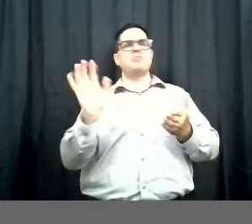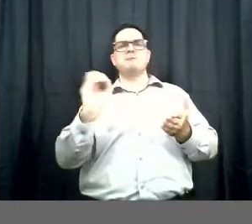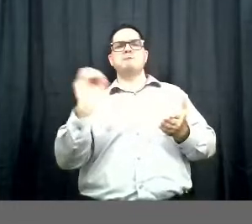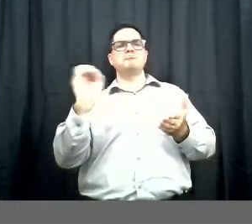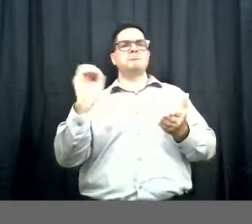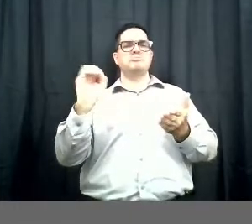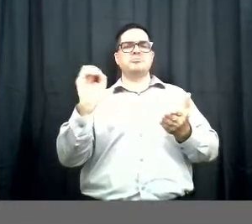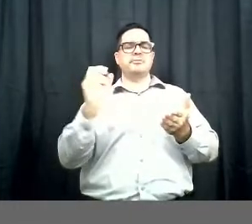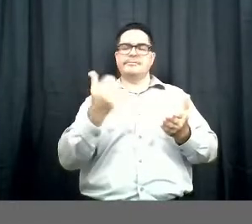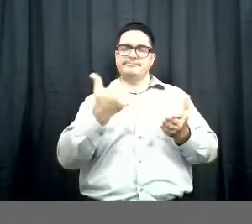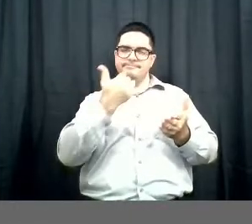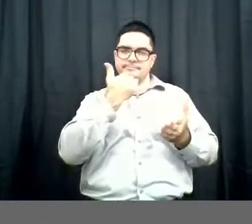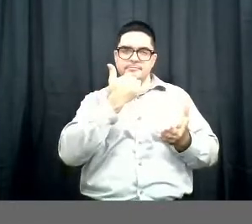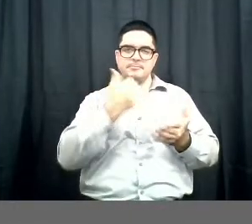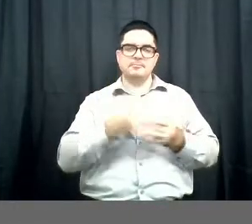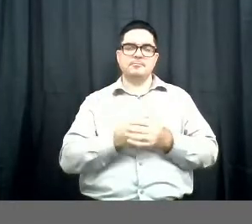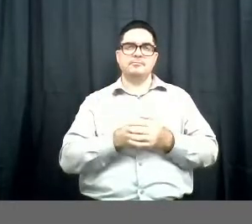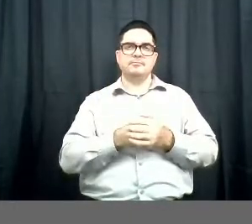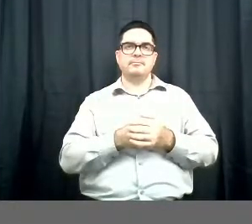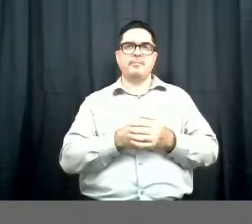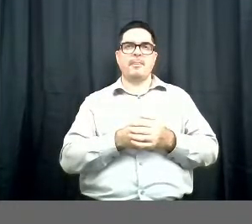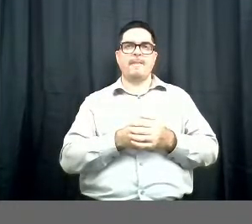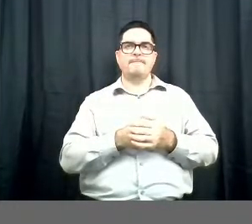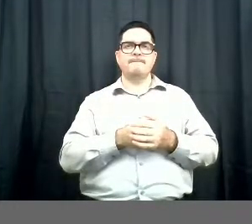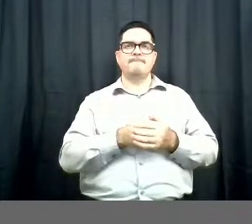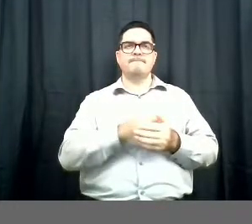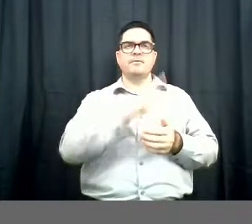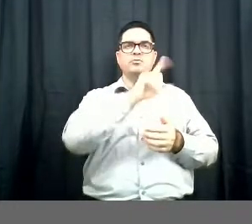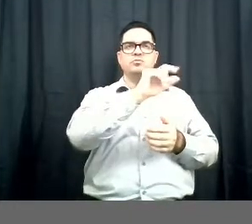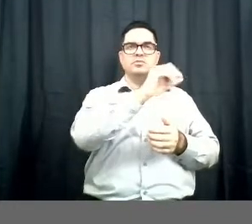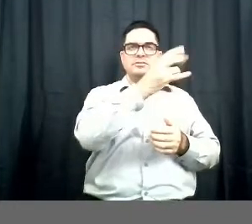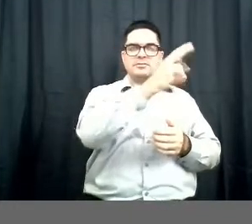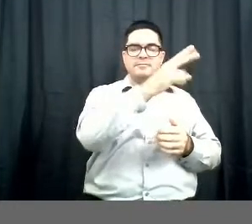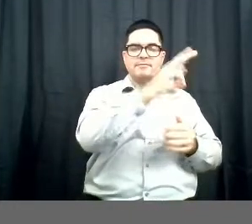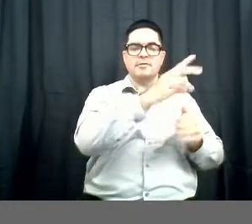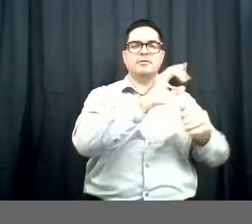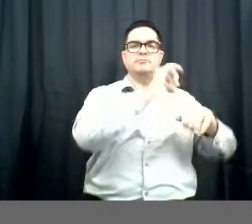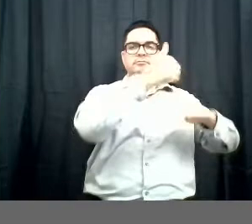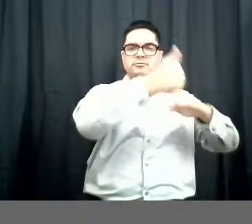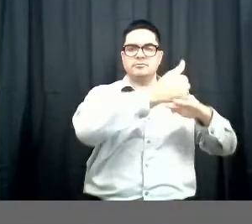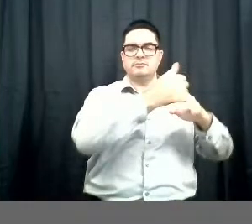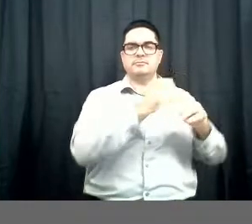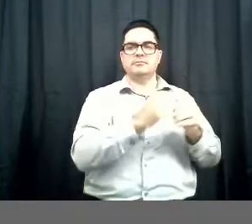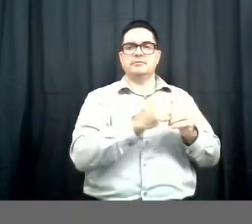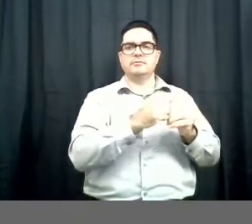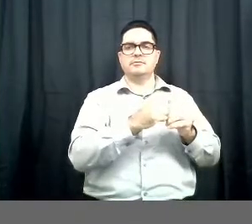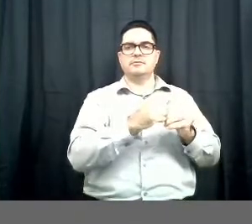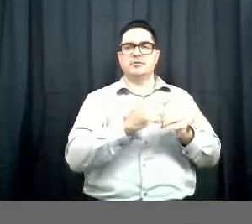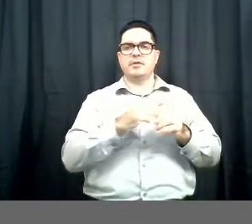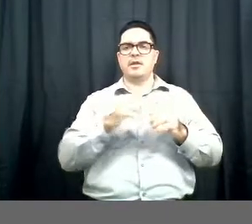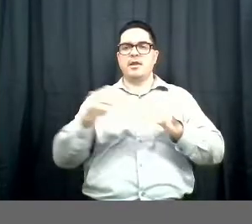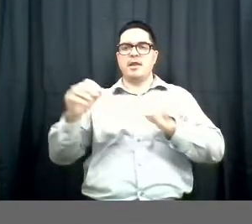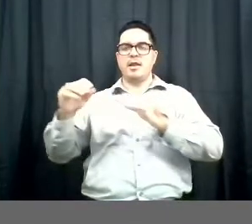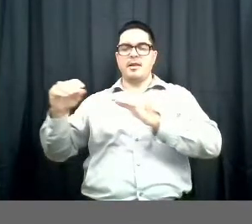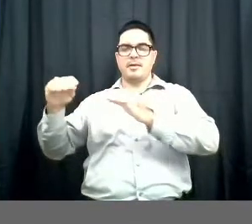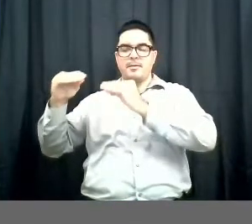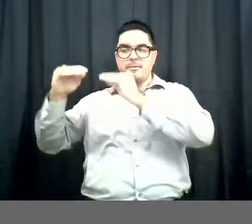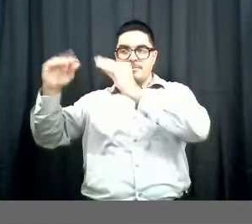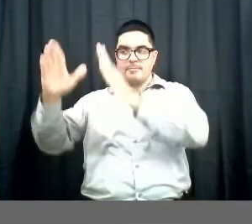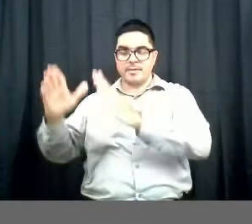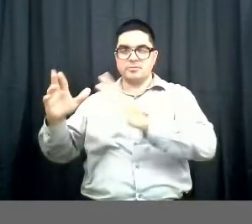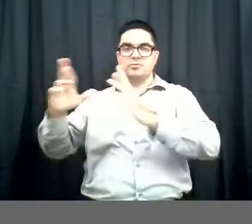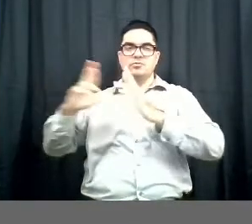26 of 2017 to authorize the use of sick leave towards teacher retirement eligibility and pension benefits.